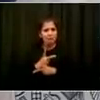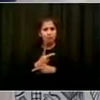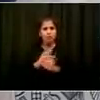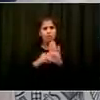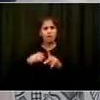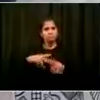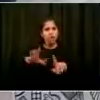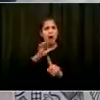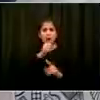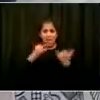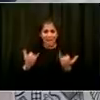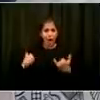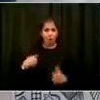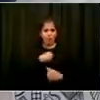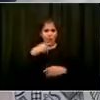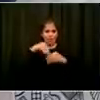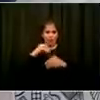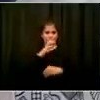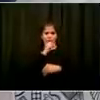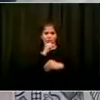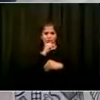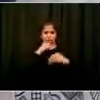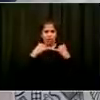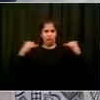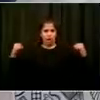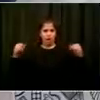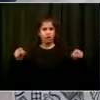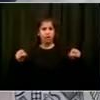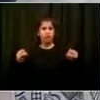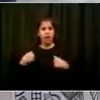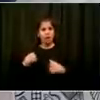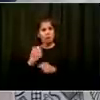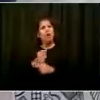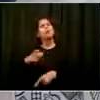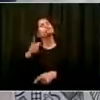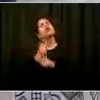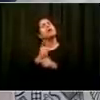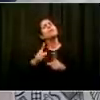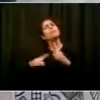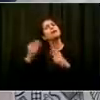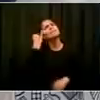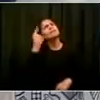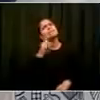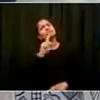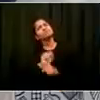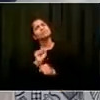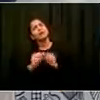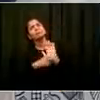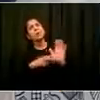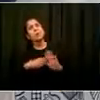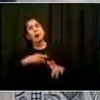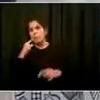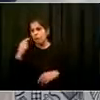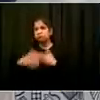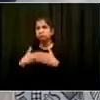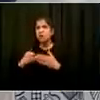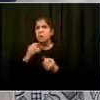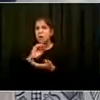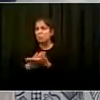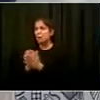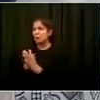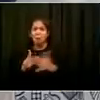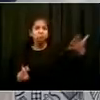zone, that means a lockdown. So my question is that if that is the case, will you not look